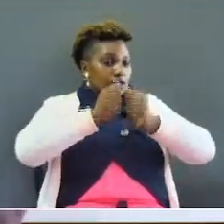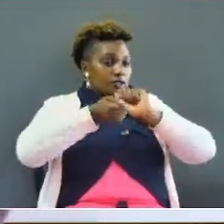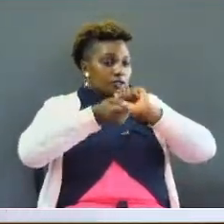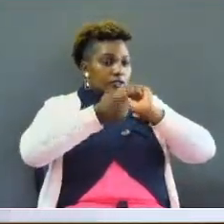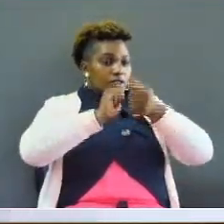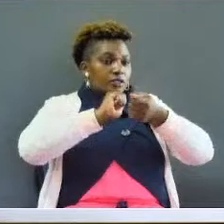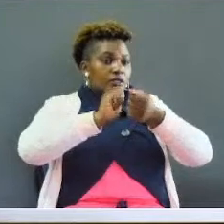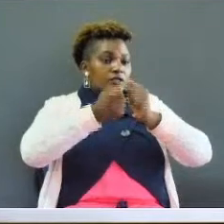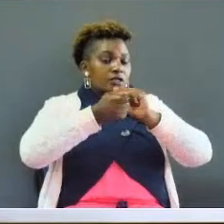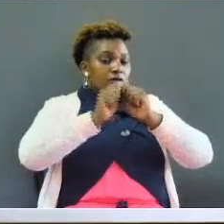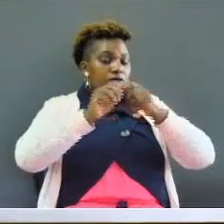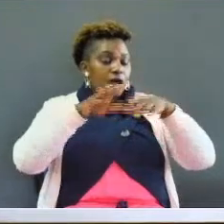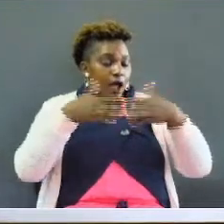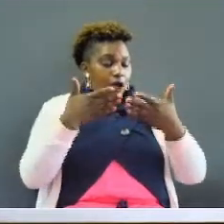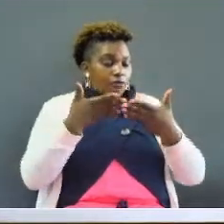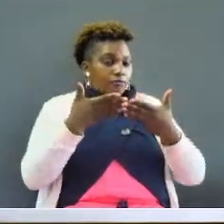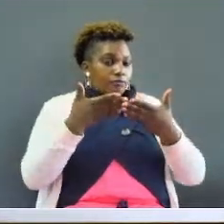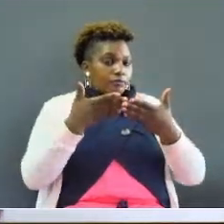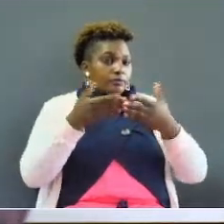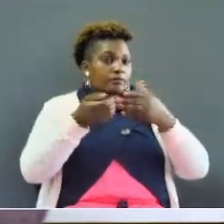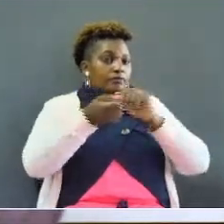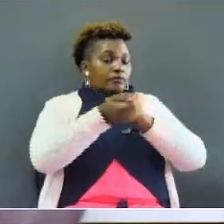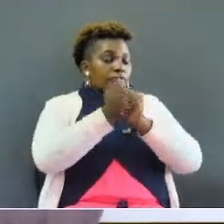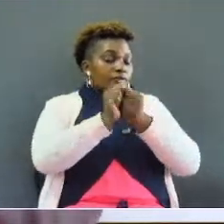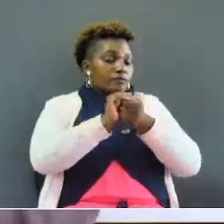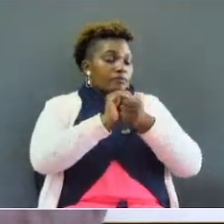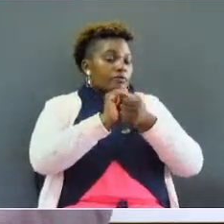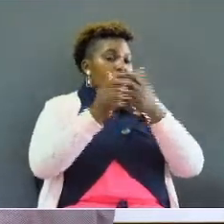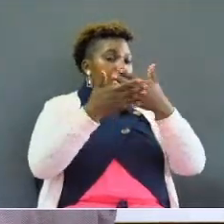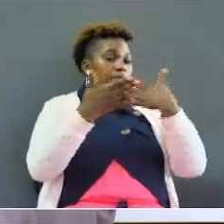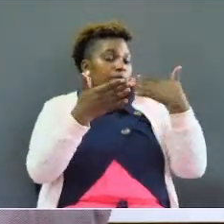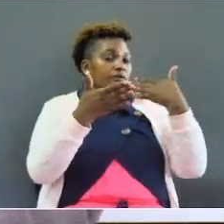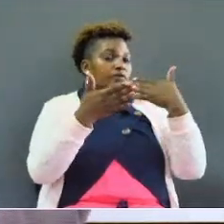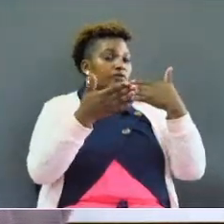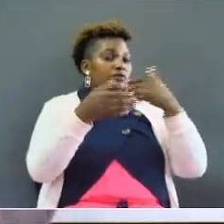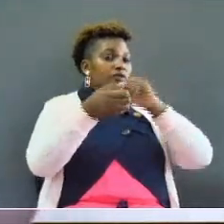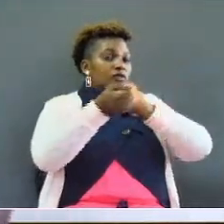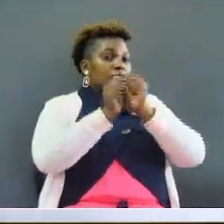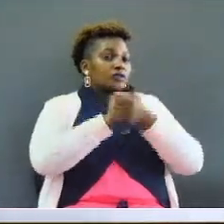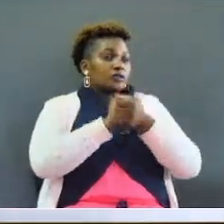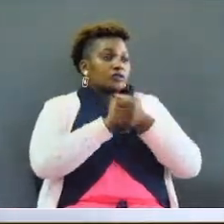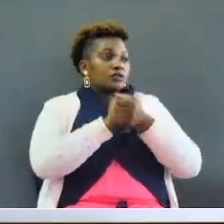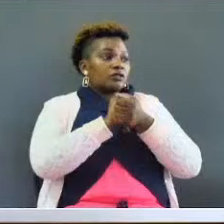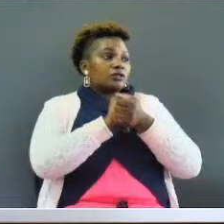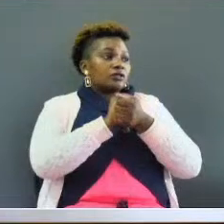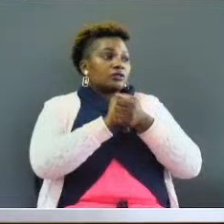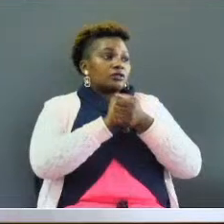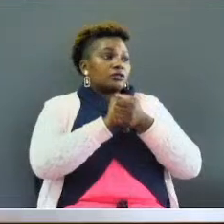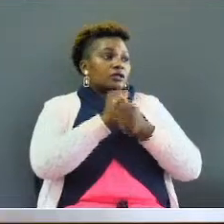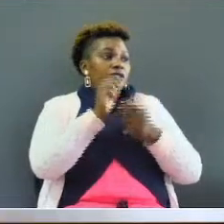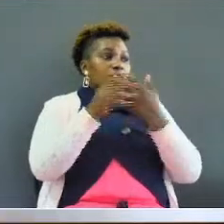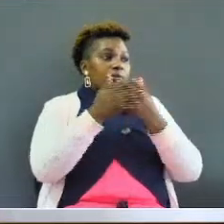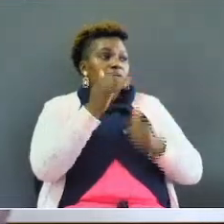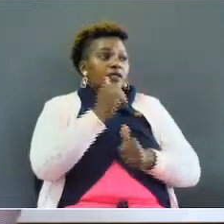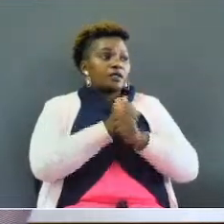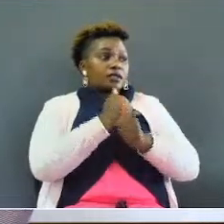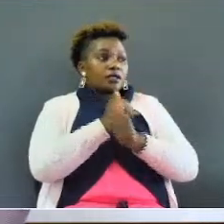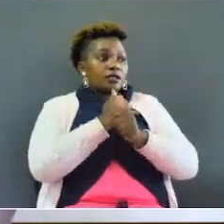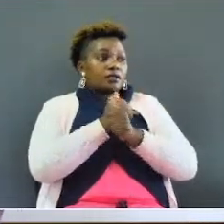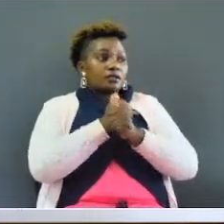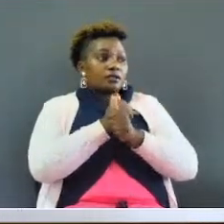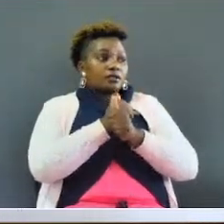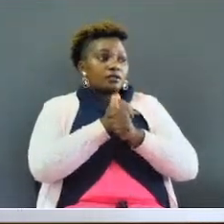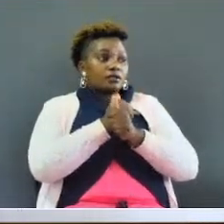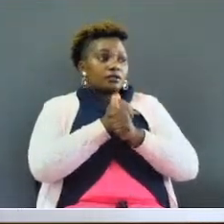changing form. And some of the forms, the mutations, are dangerous.